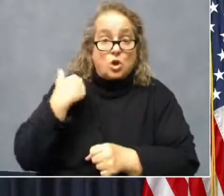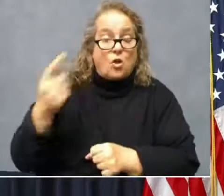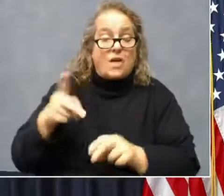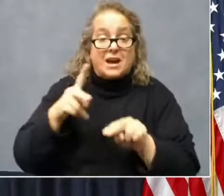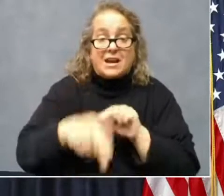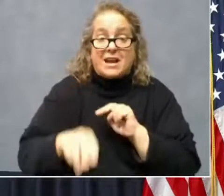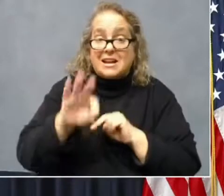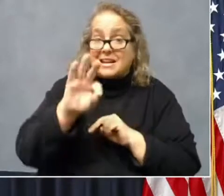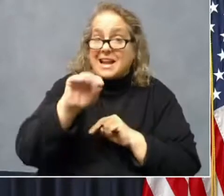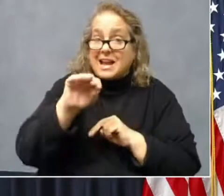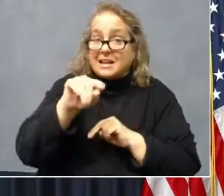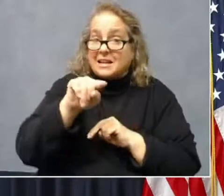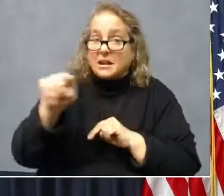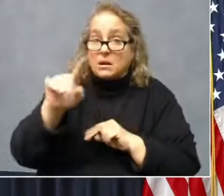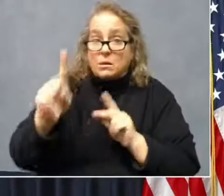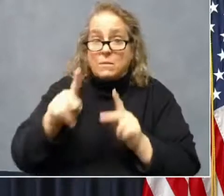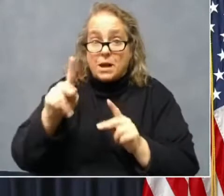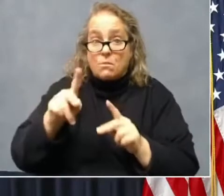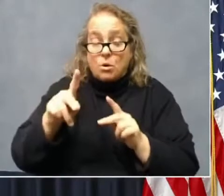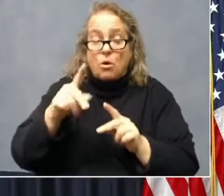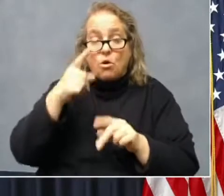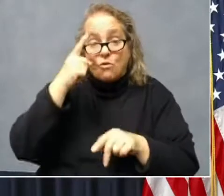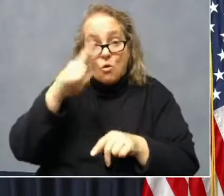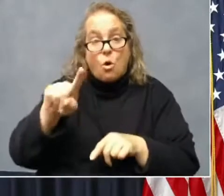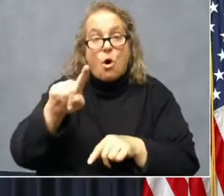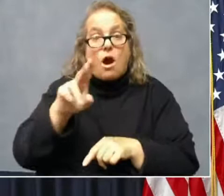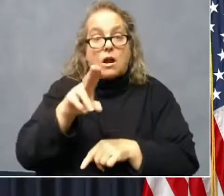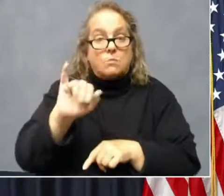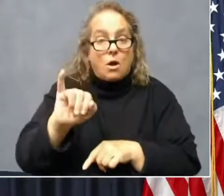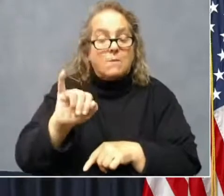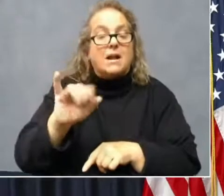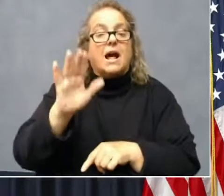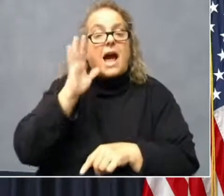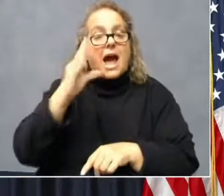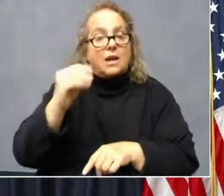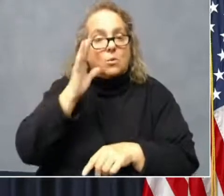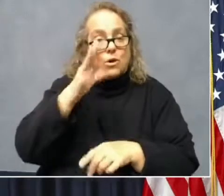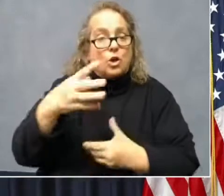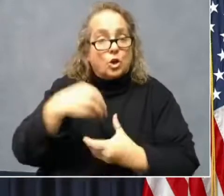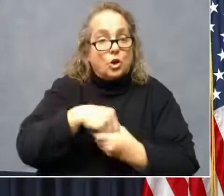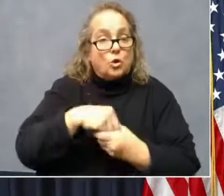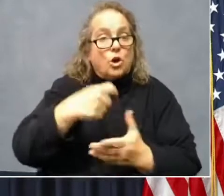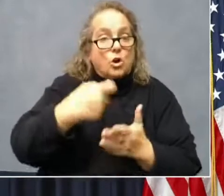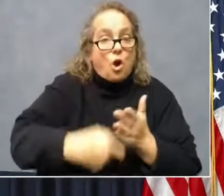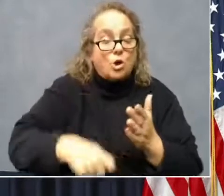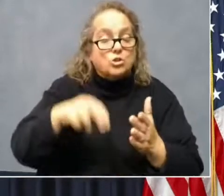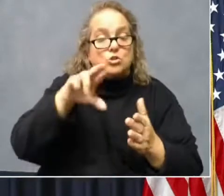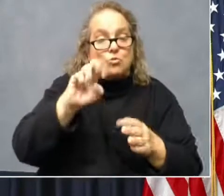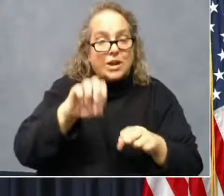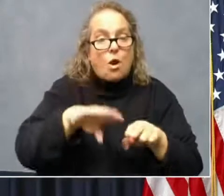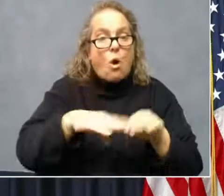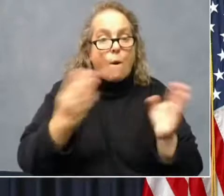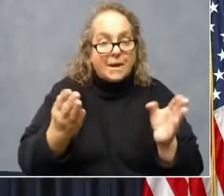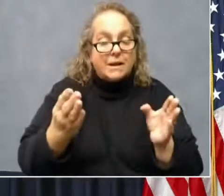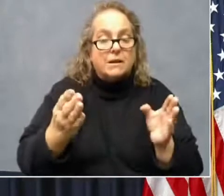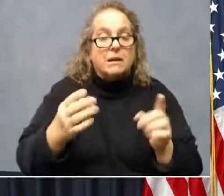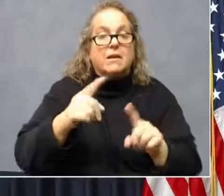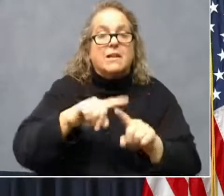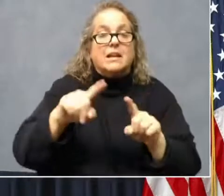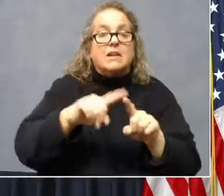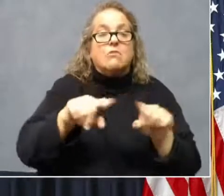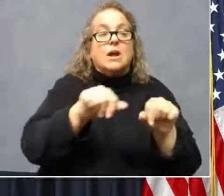cost to reopen the satellite offices that were previously closed. And they're going to